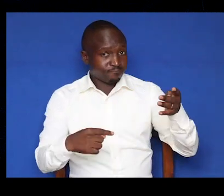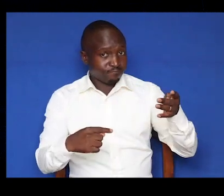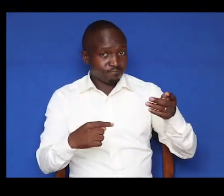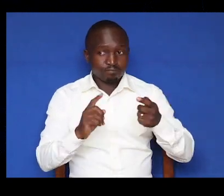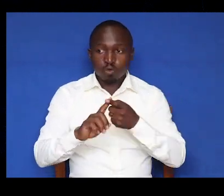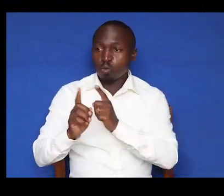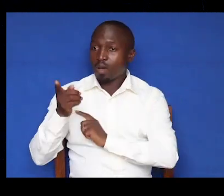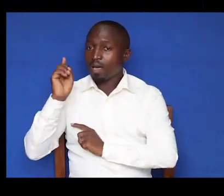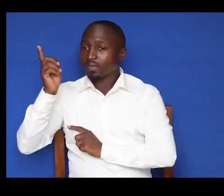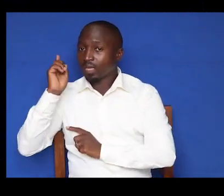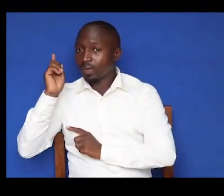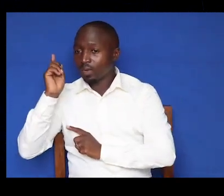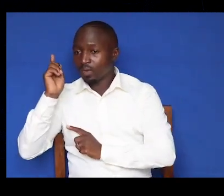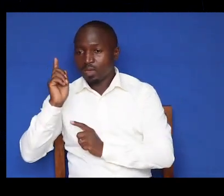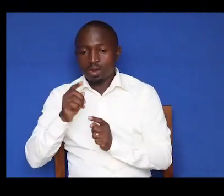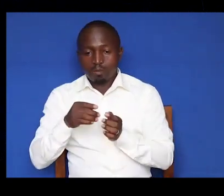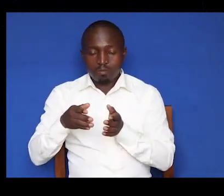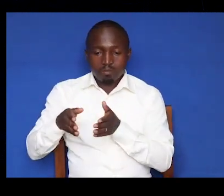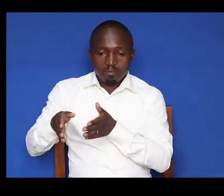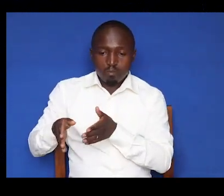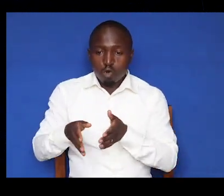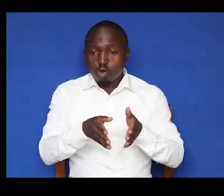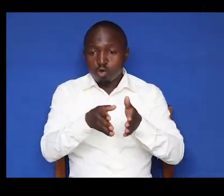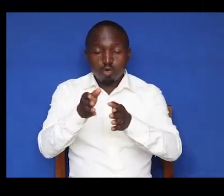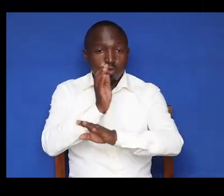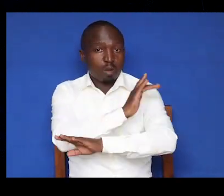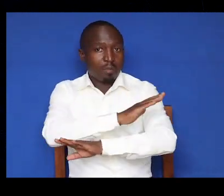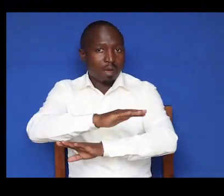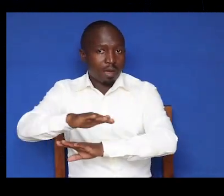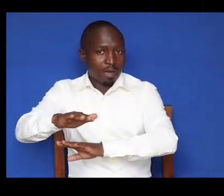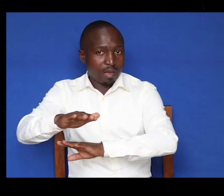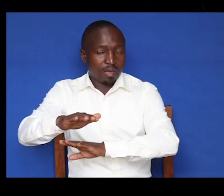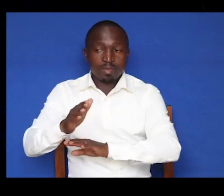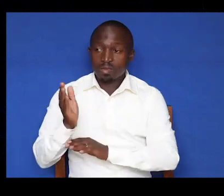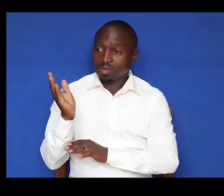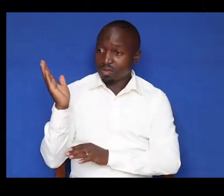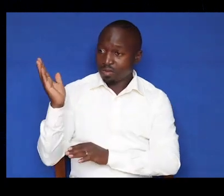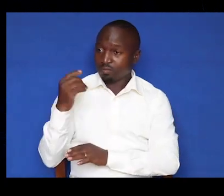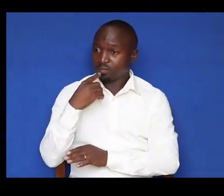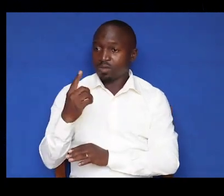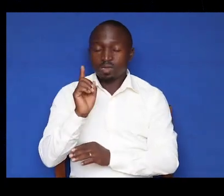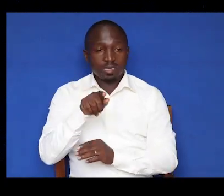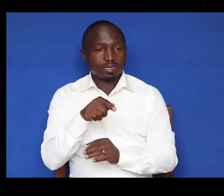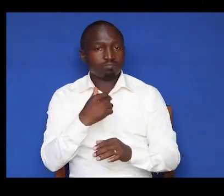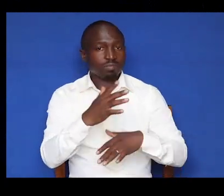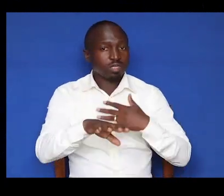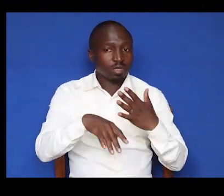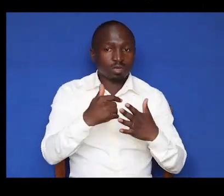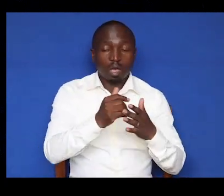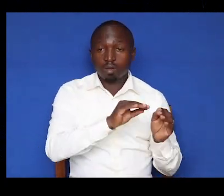the nature and the occurrence of currents are what we used to say interplay multiple